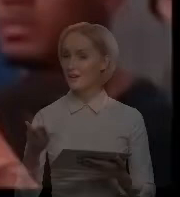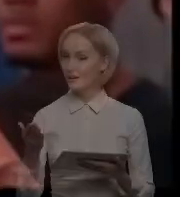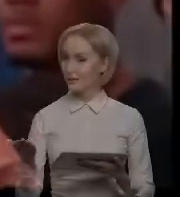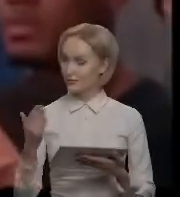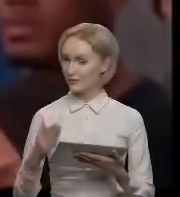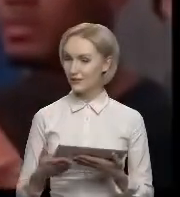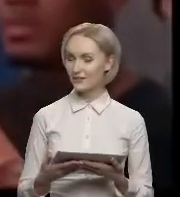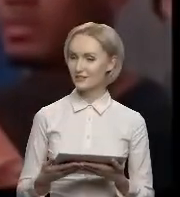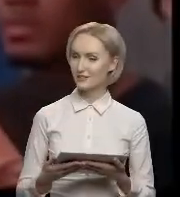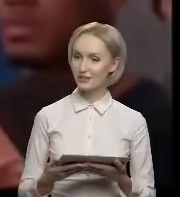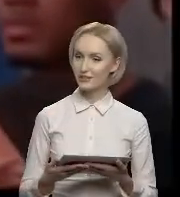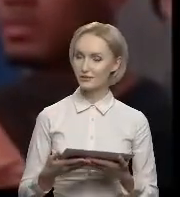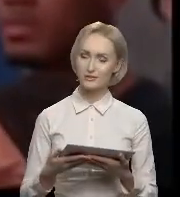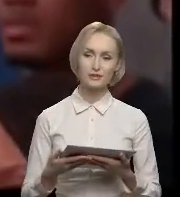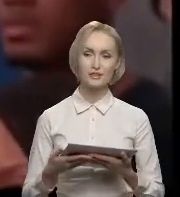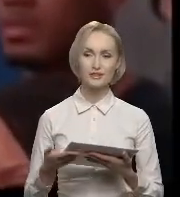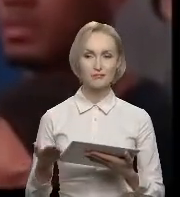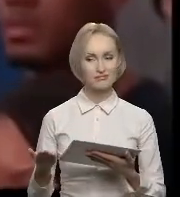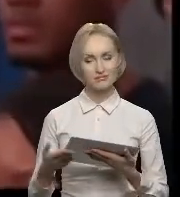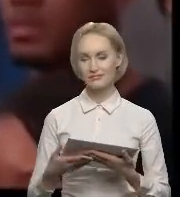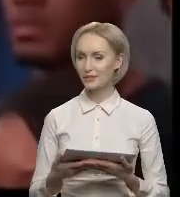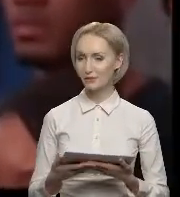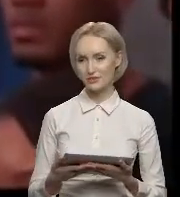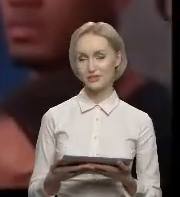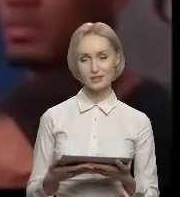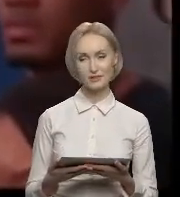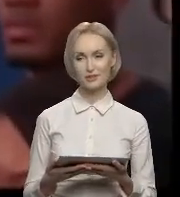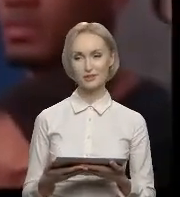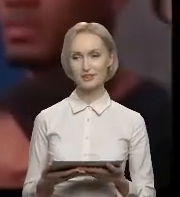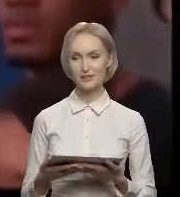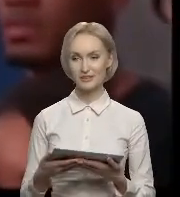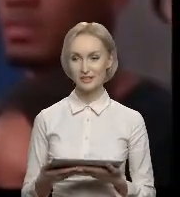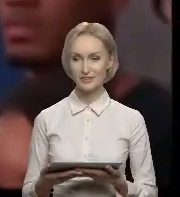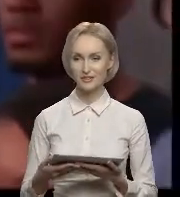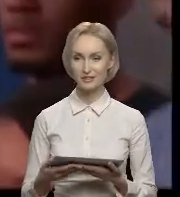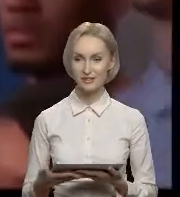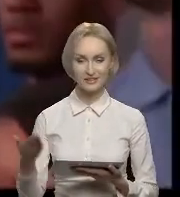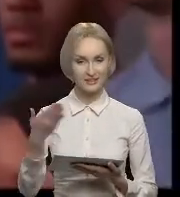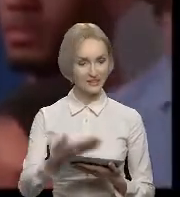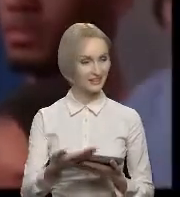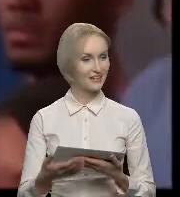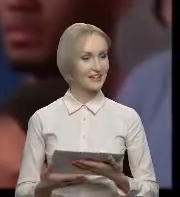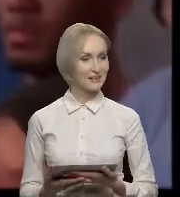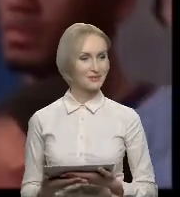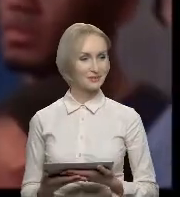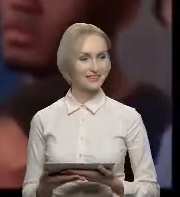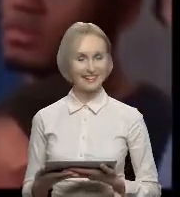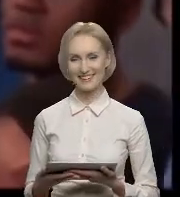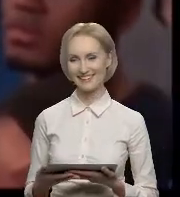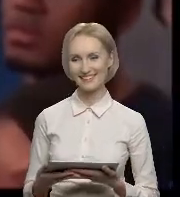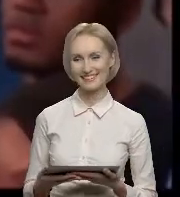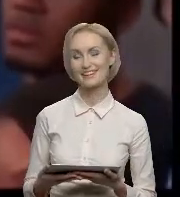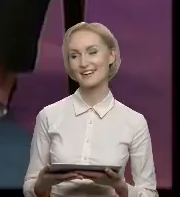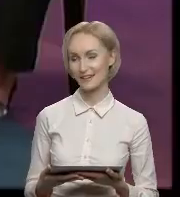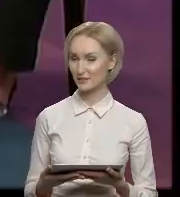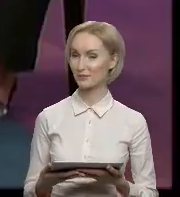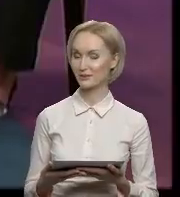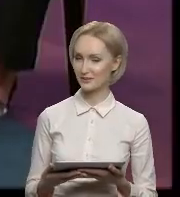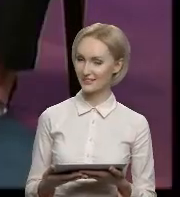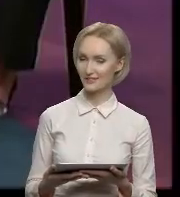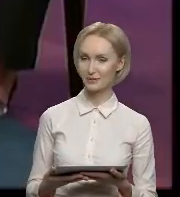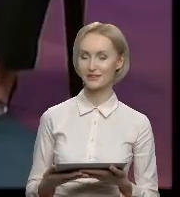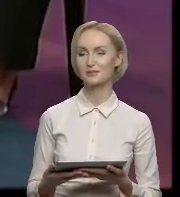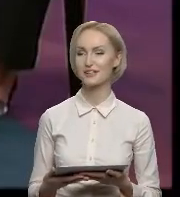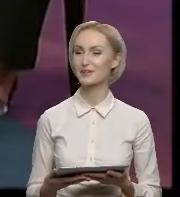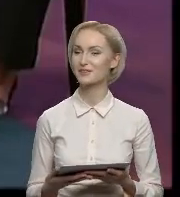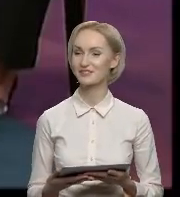All right. I think the answer is no. Dr. Major, we have two groups today. We got tent livers. I don't get it in today's world. I don't understand. What do